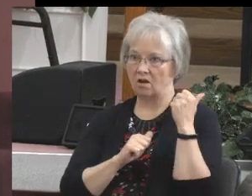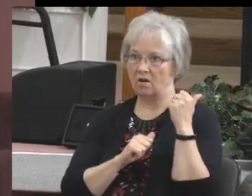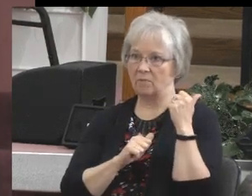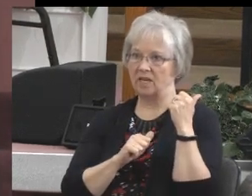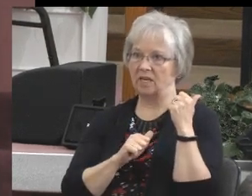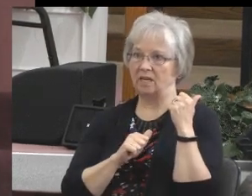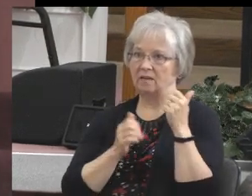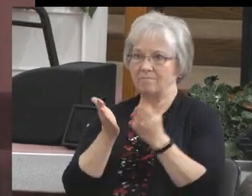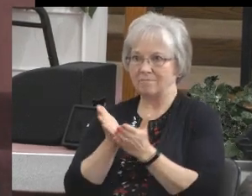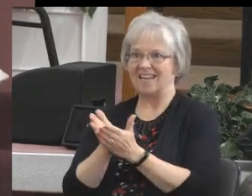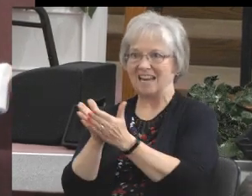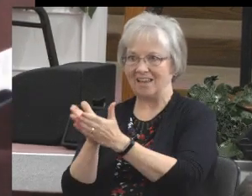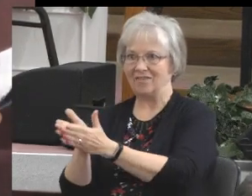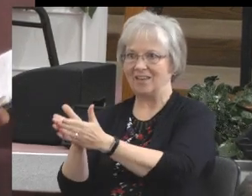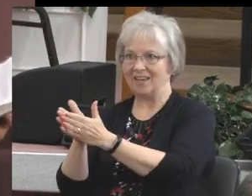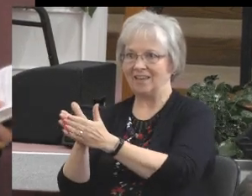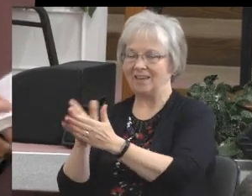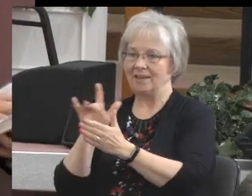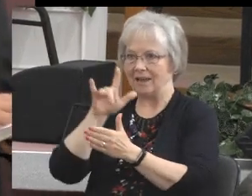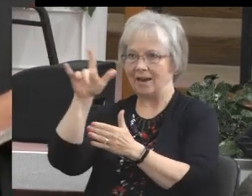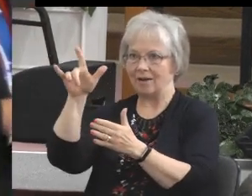the Marines, the Coast Guard,